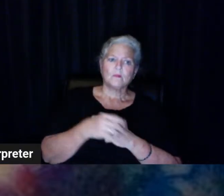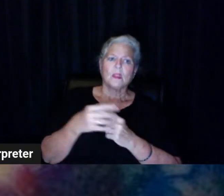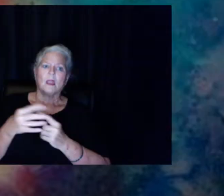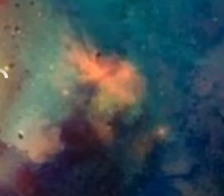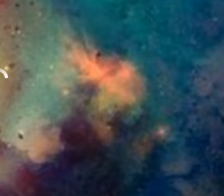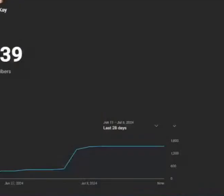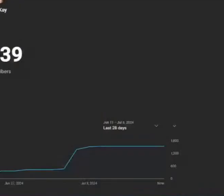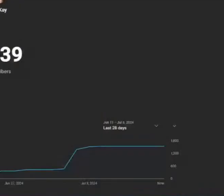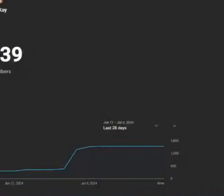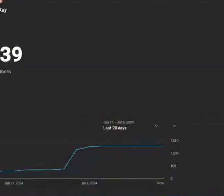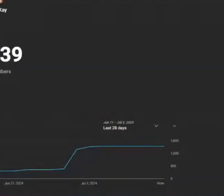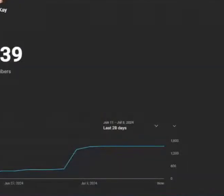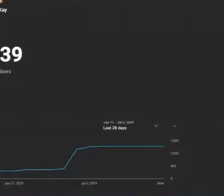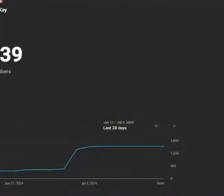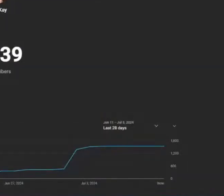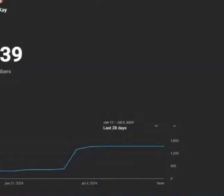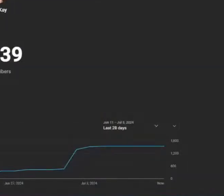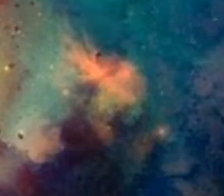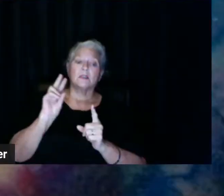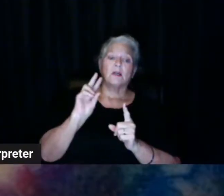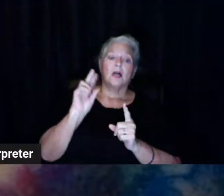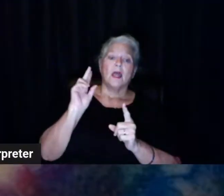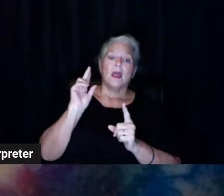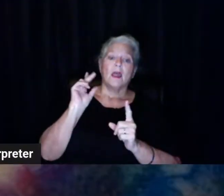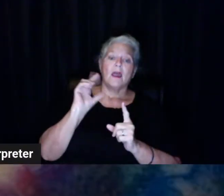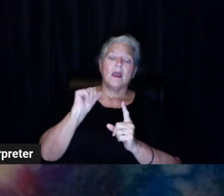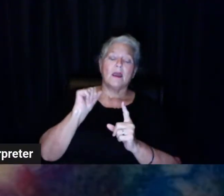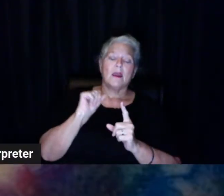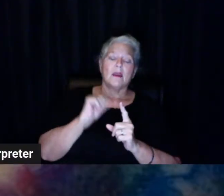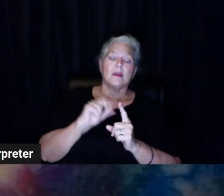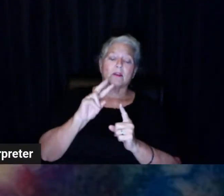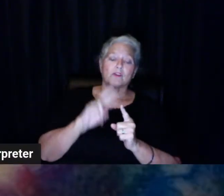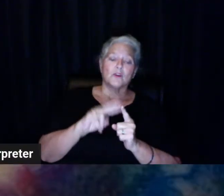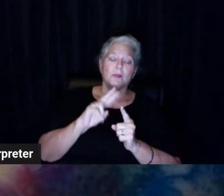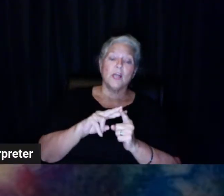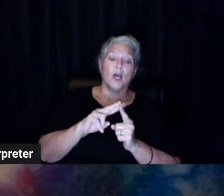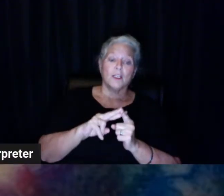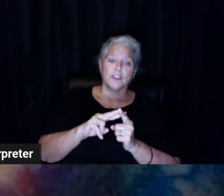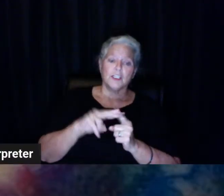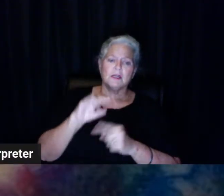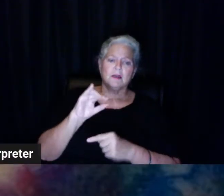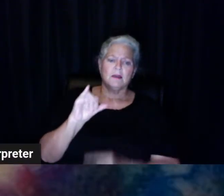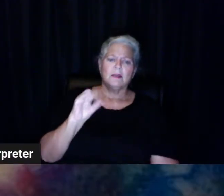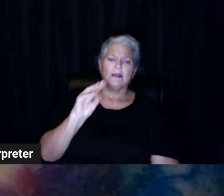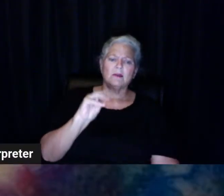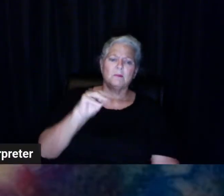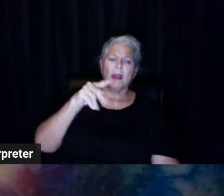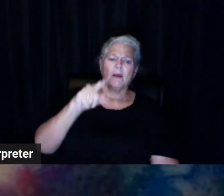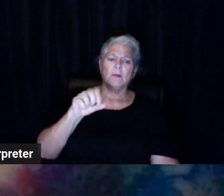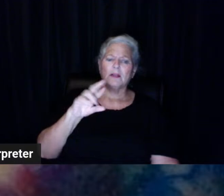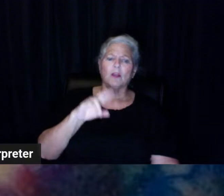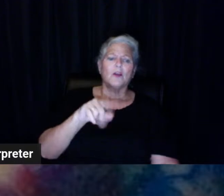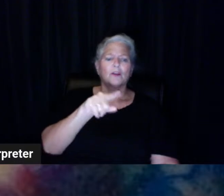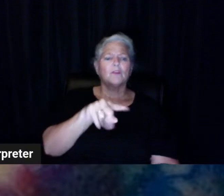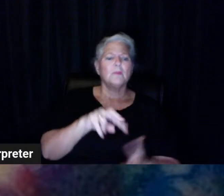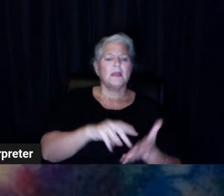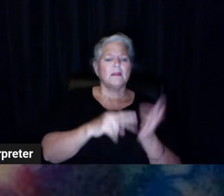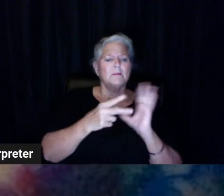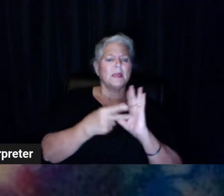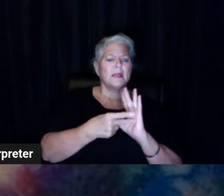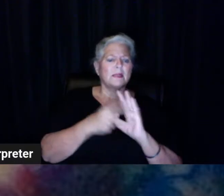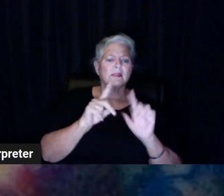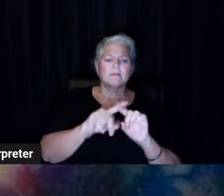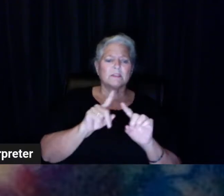Okay. So you asked me about a terminology impairment. Do you